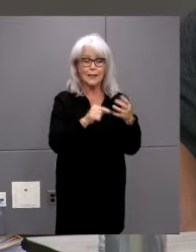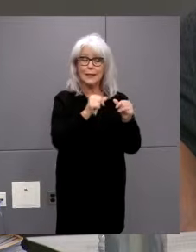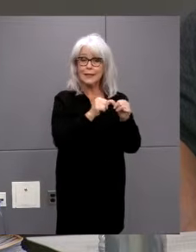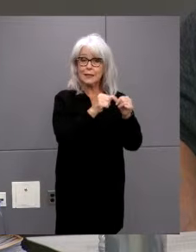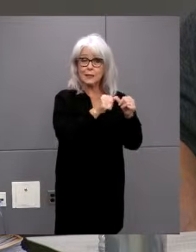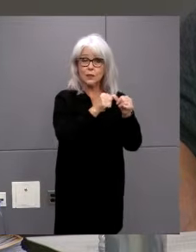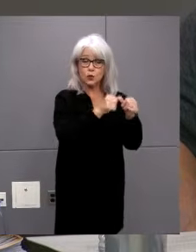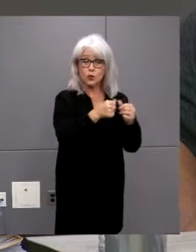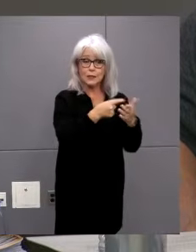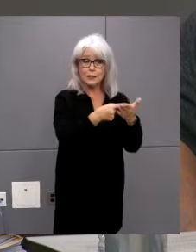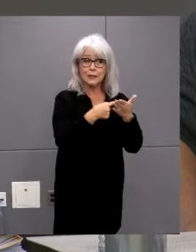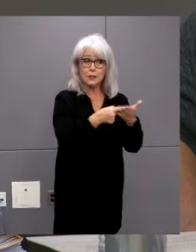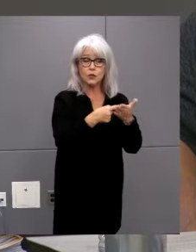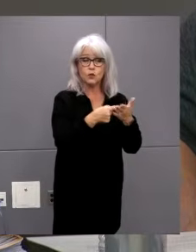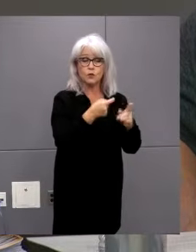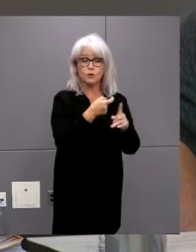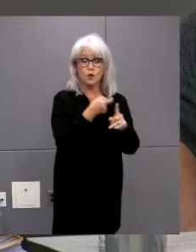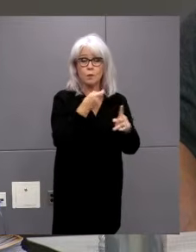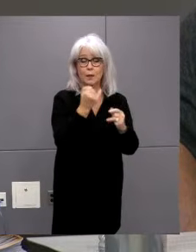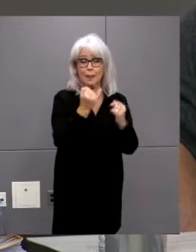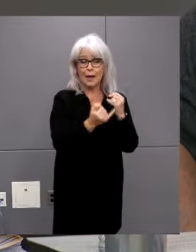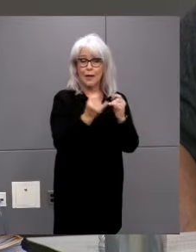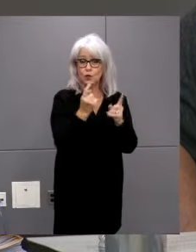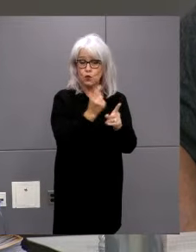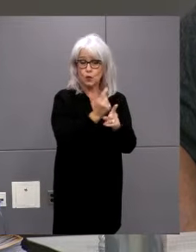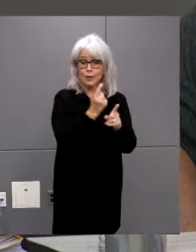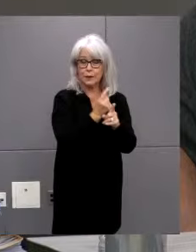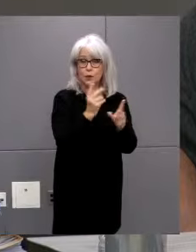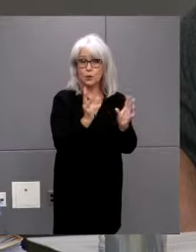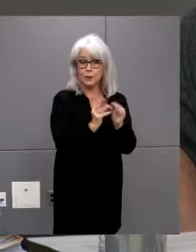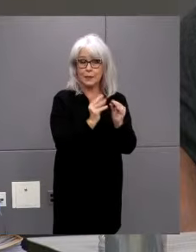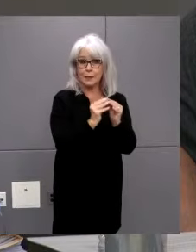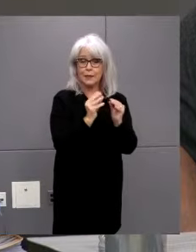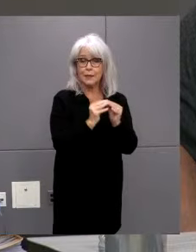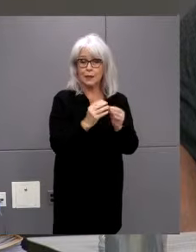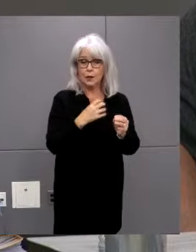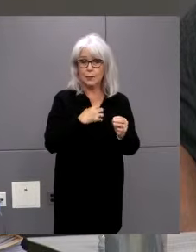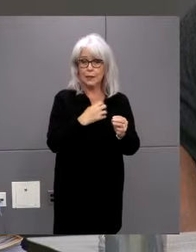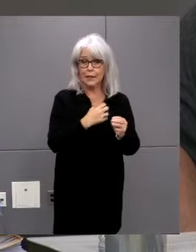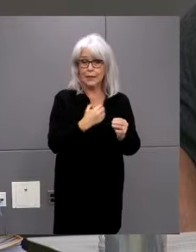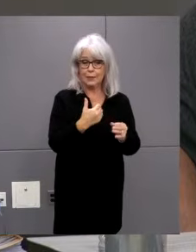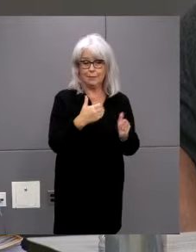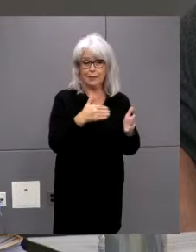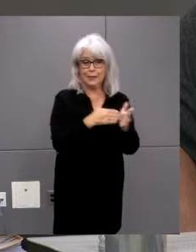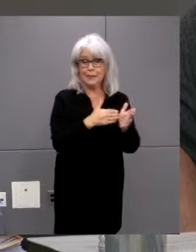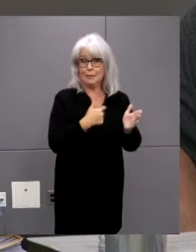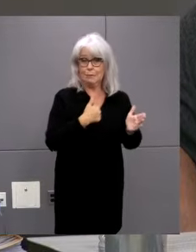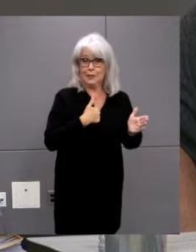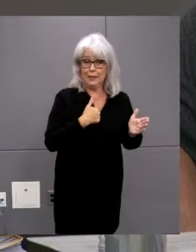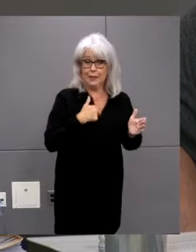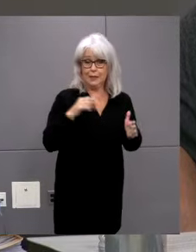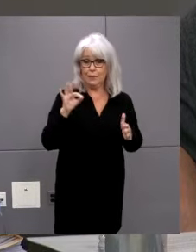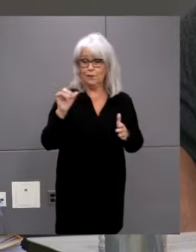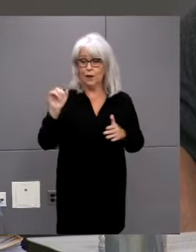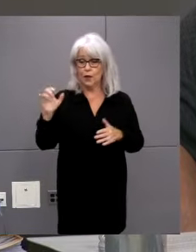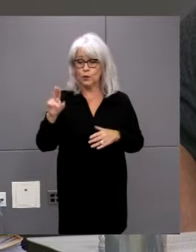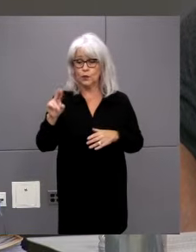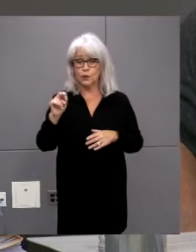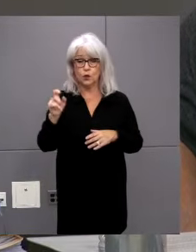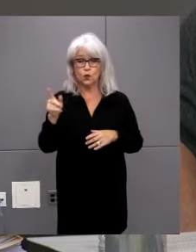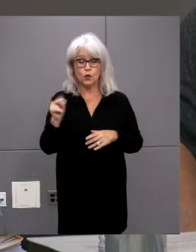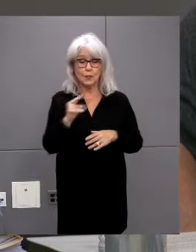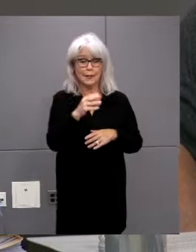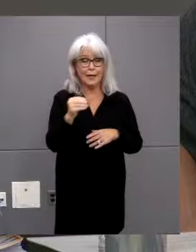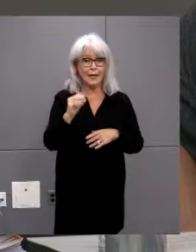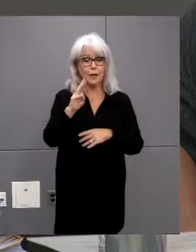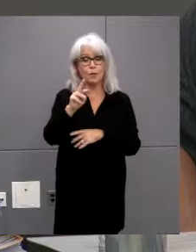a discussion from our last regular meeting, the complaint brought against me by the faculty union and its president, Brian